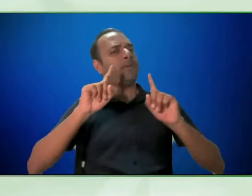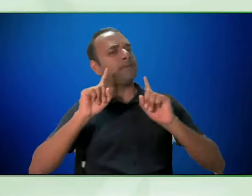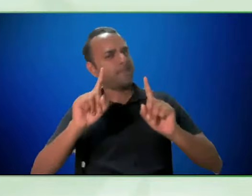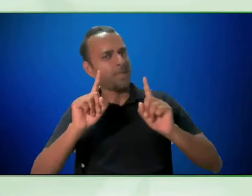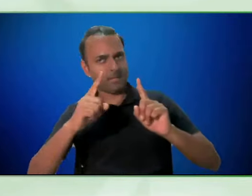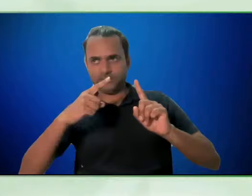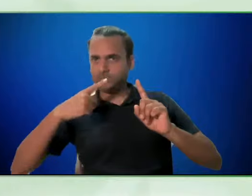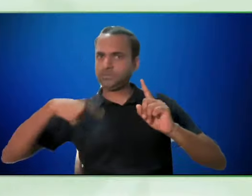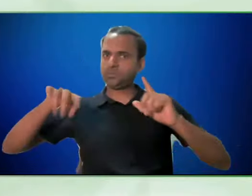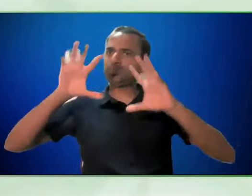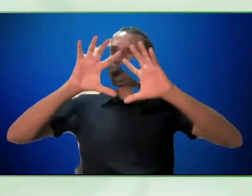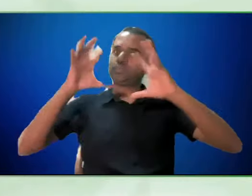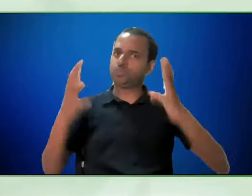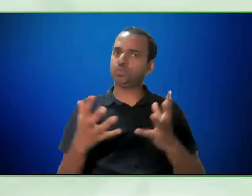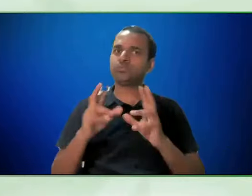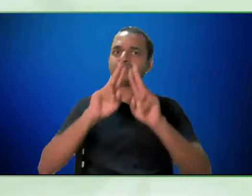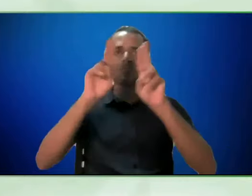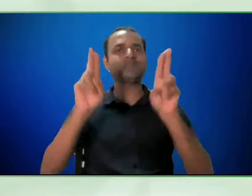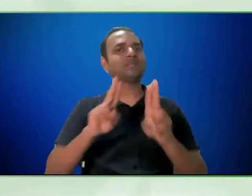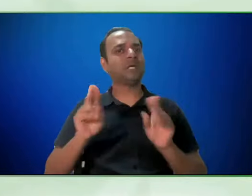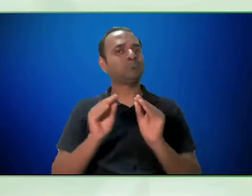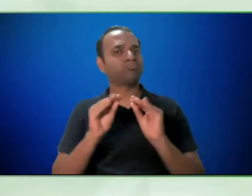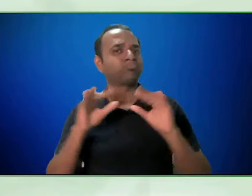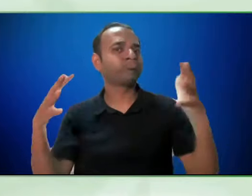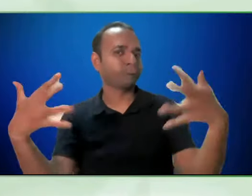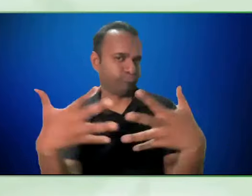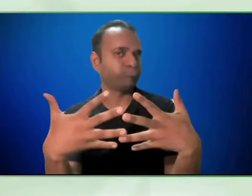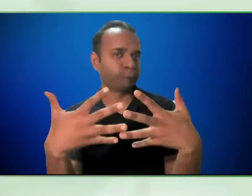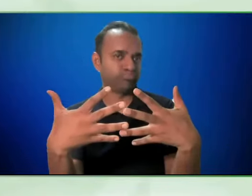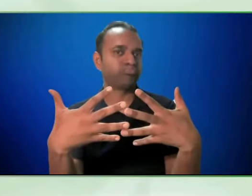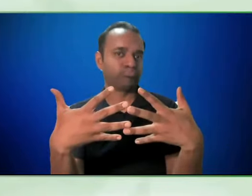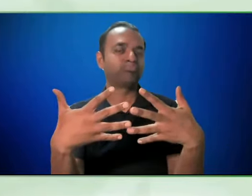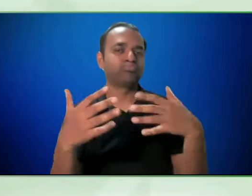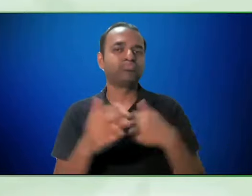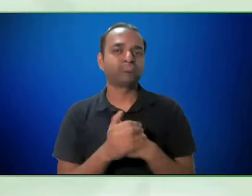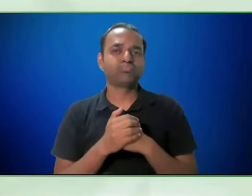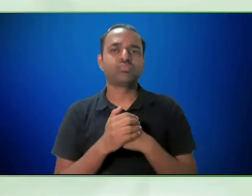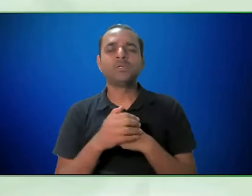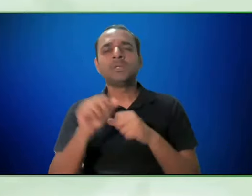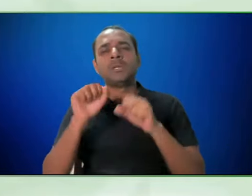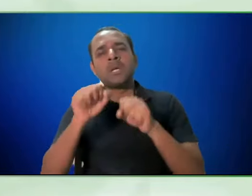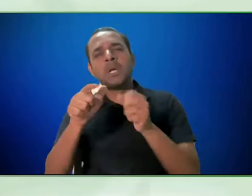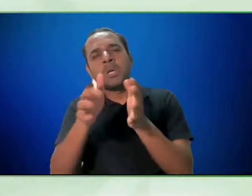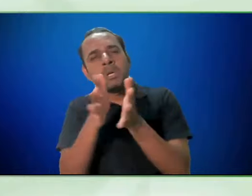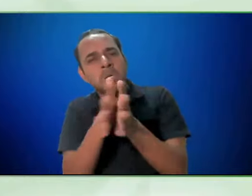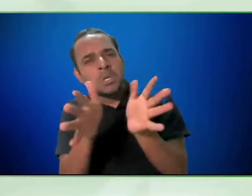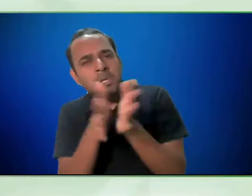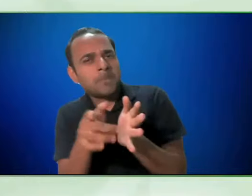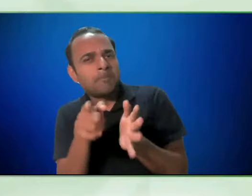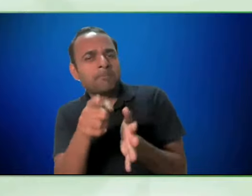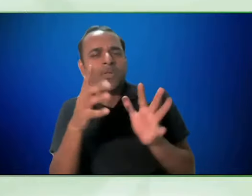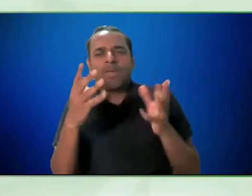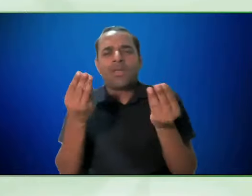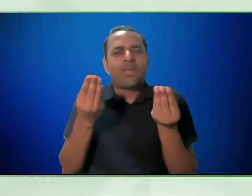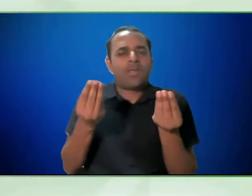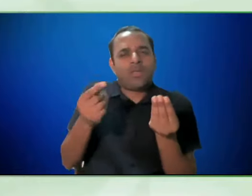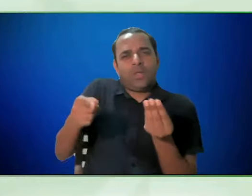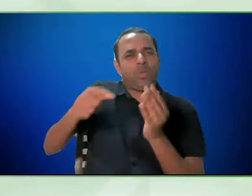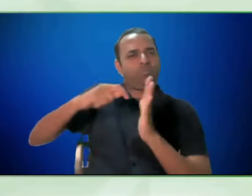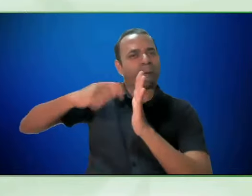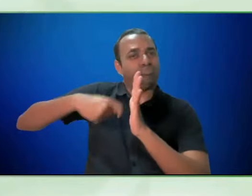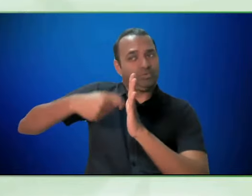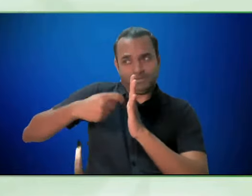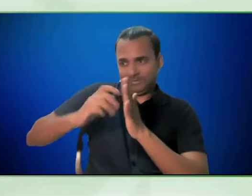Pardon, what was that? Vad gjorde dere? What did you do? Yeah, but the most